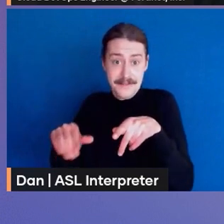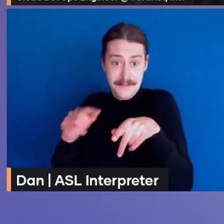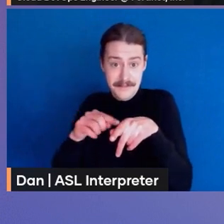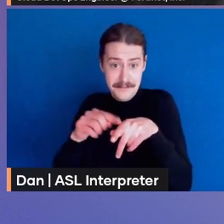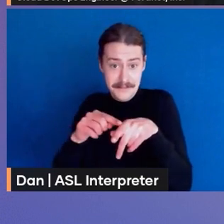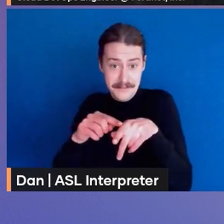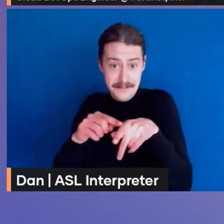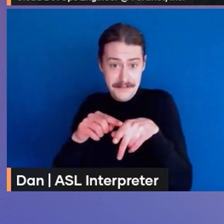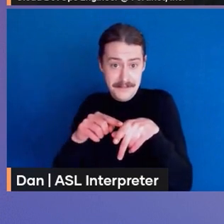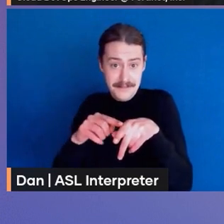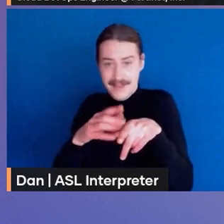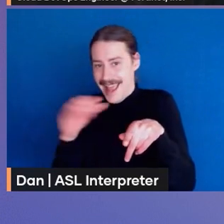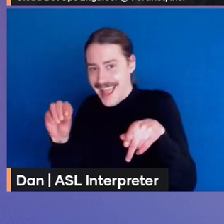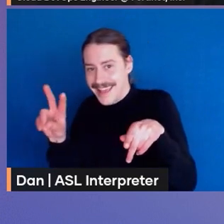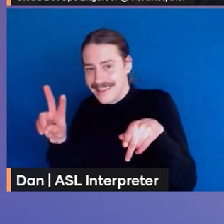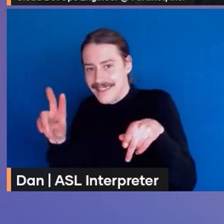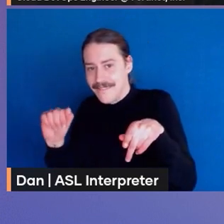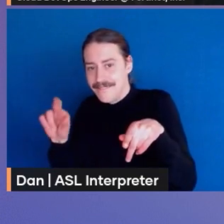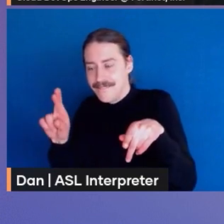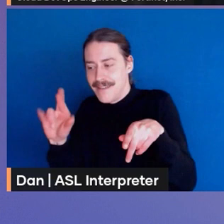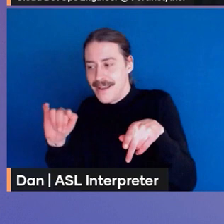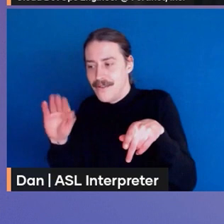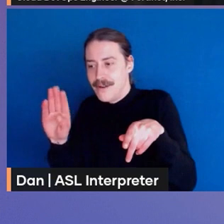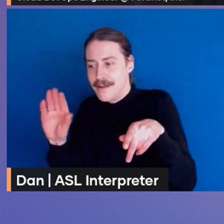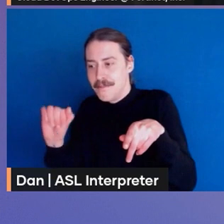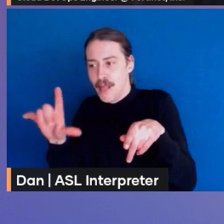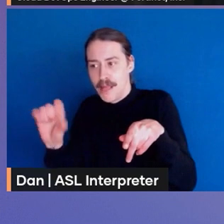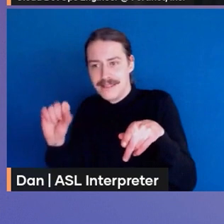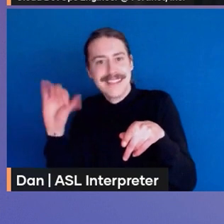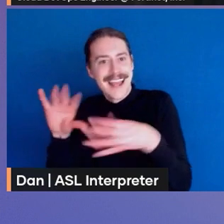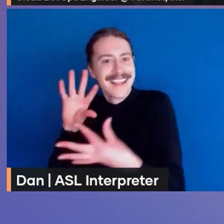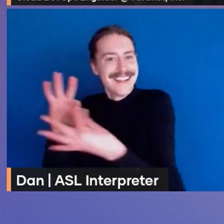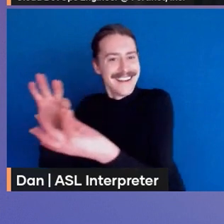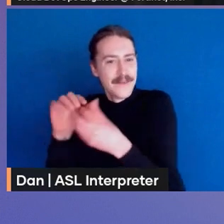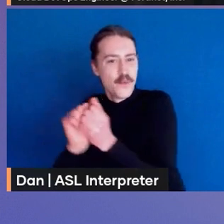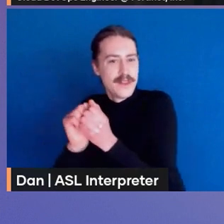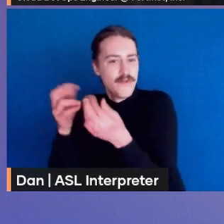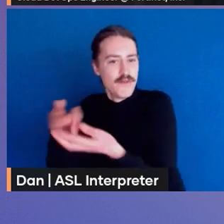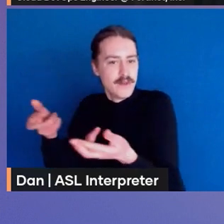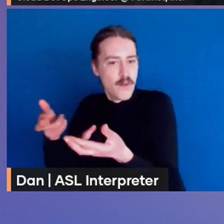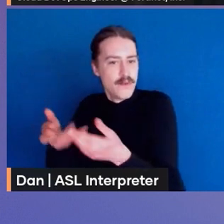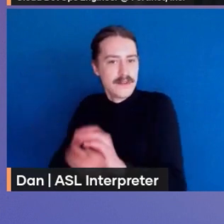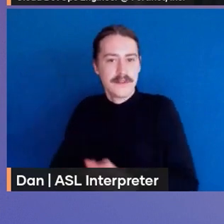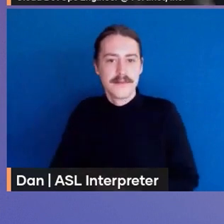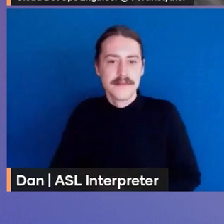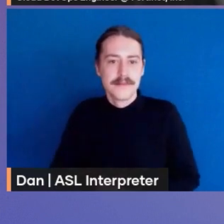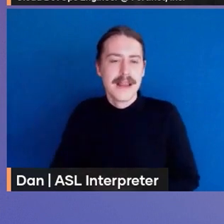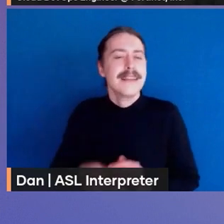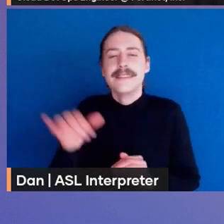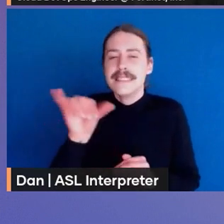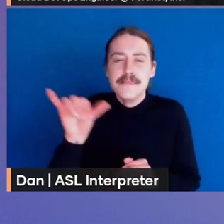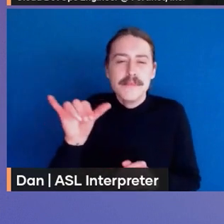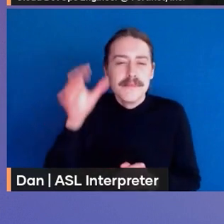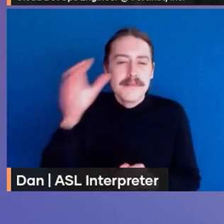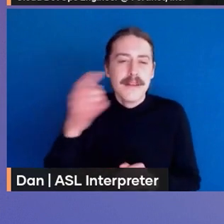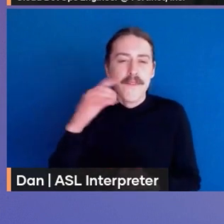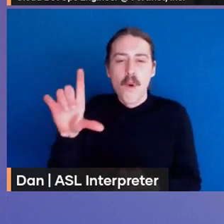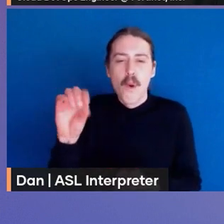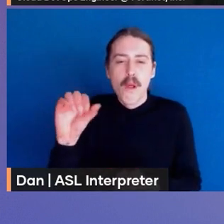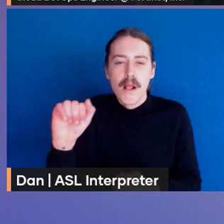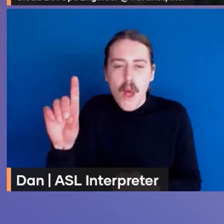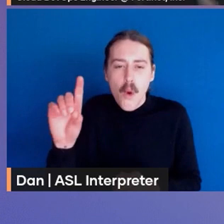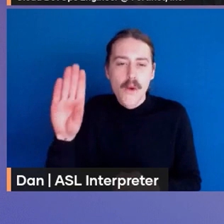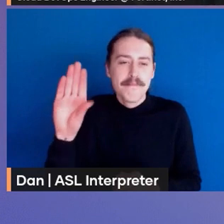and the variables that go into that generic resource. Similarly, I have for load balancer, backend address